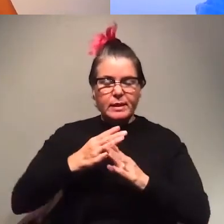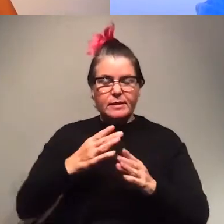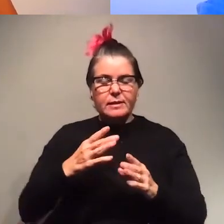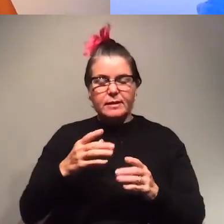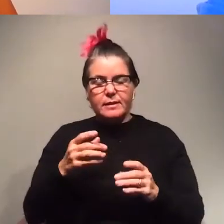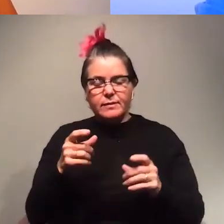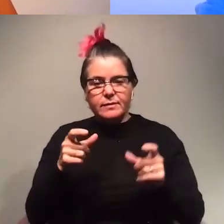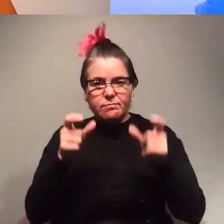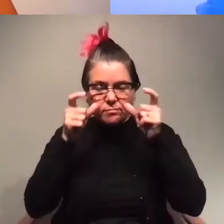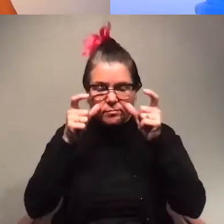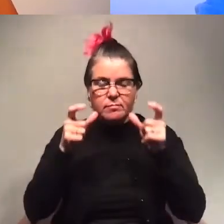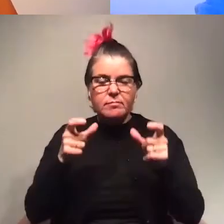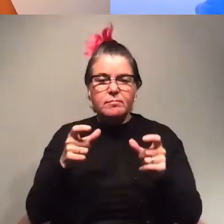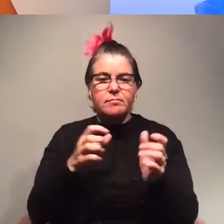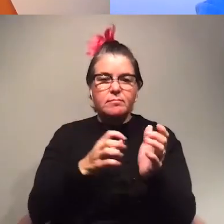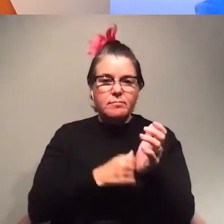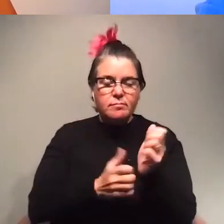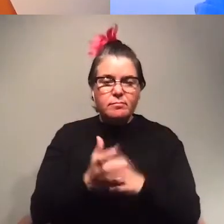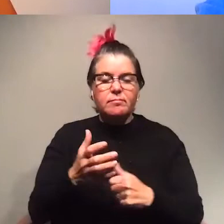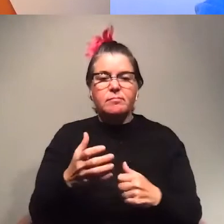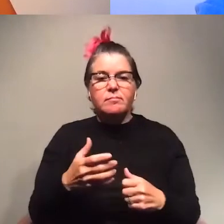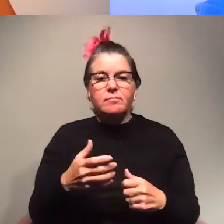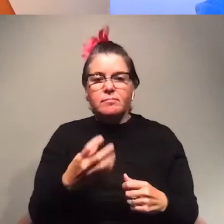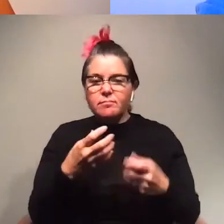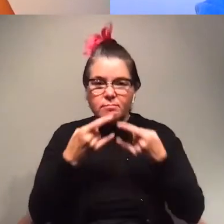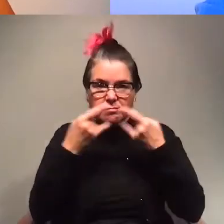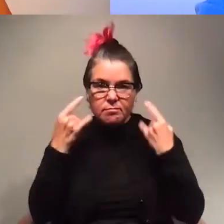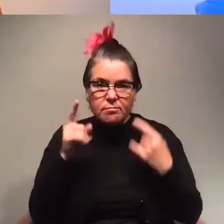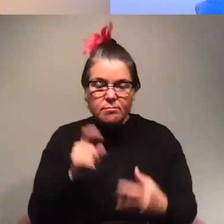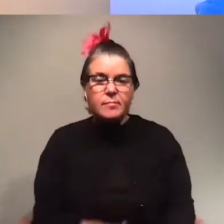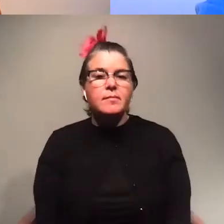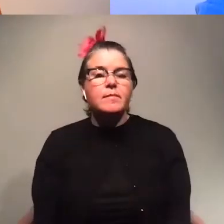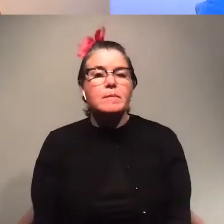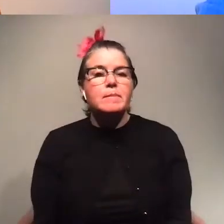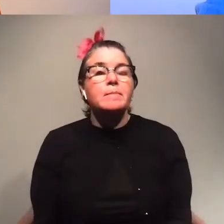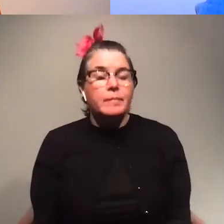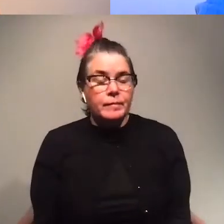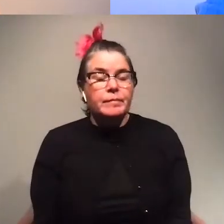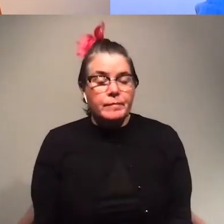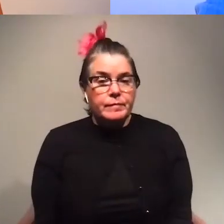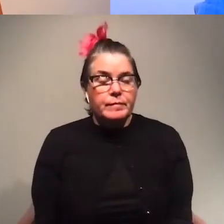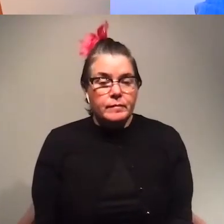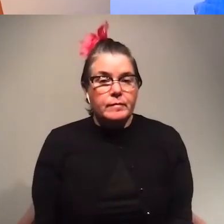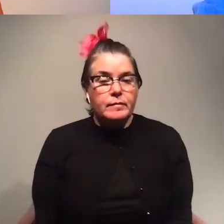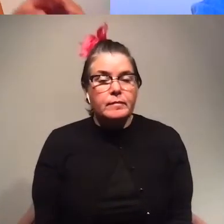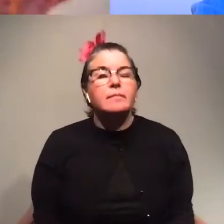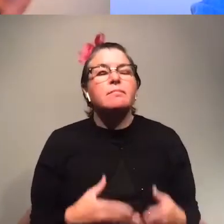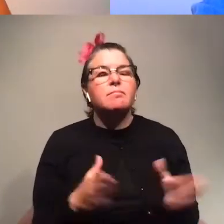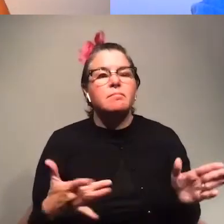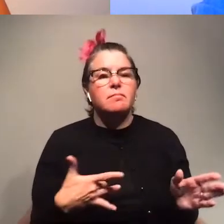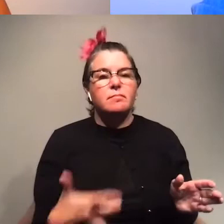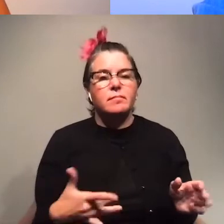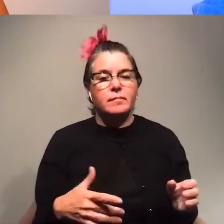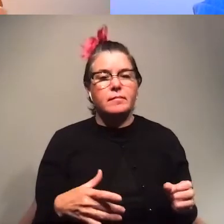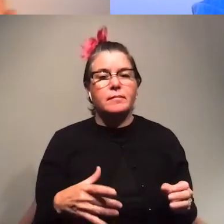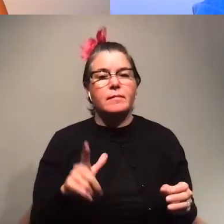eyes or your lungs, like when you're working with these chemicals. Definitely. For in general, usually wear a